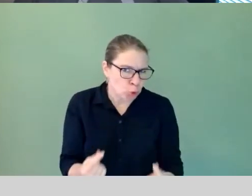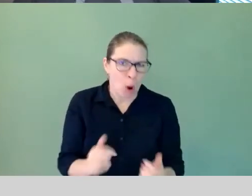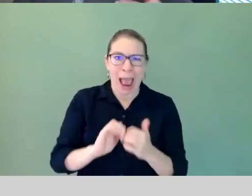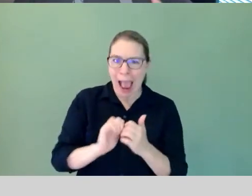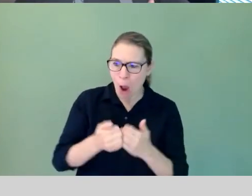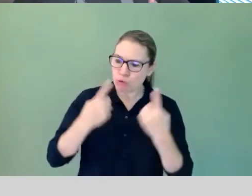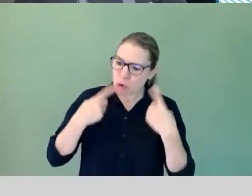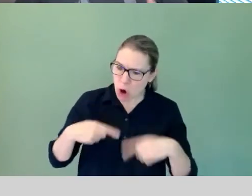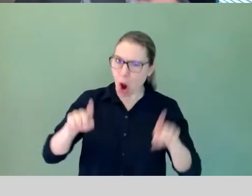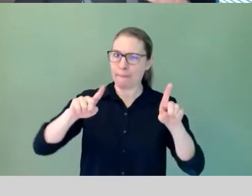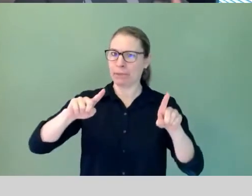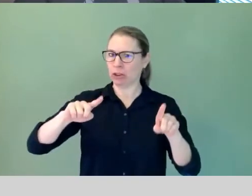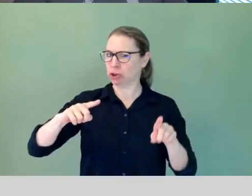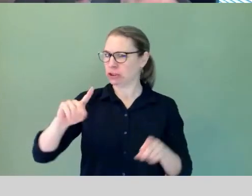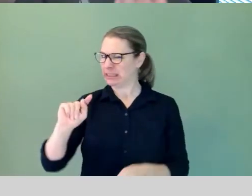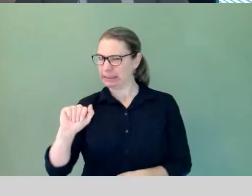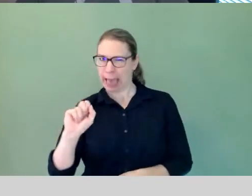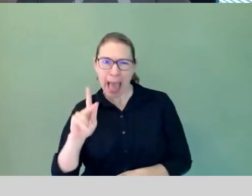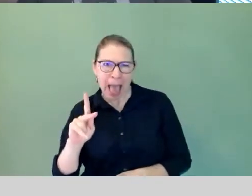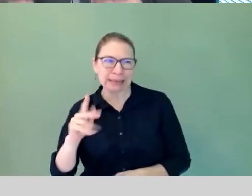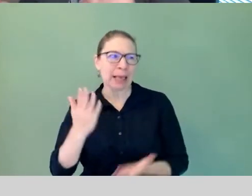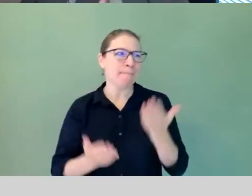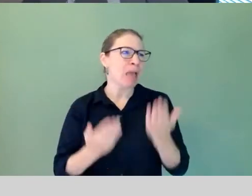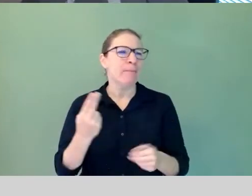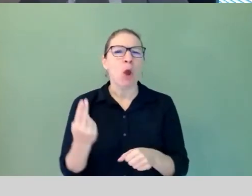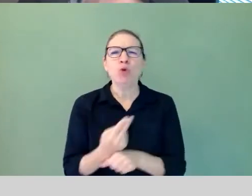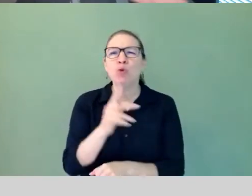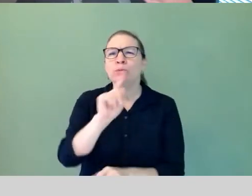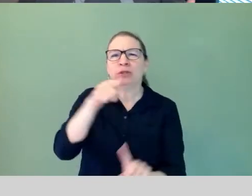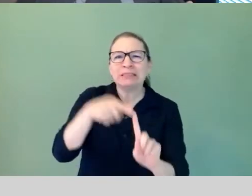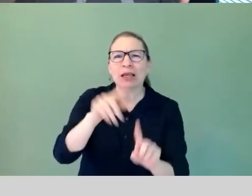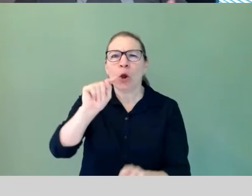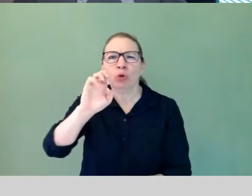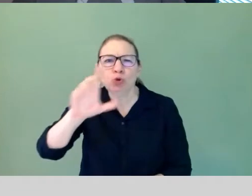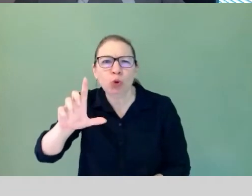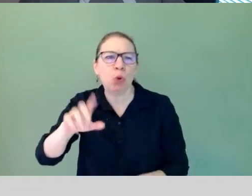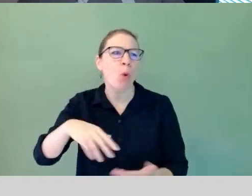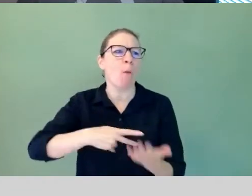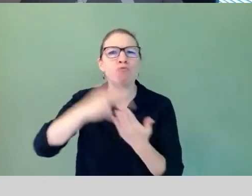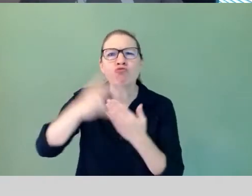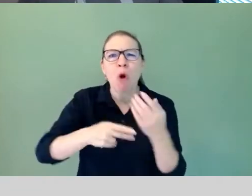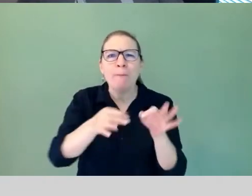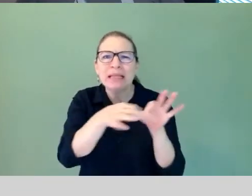task using a specific tool, programming language, framework, etc.